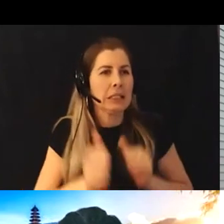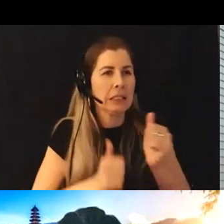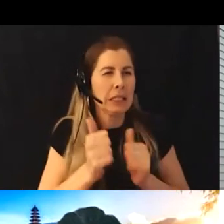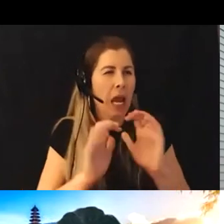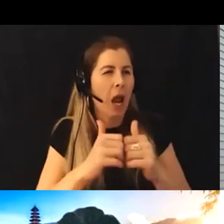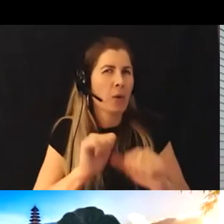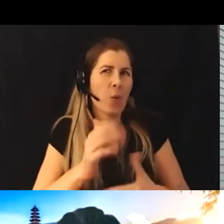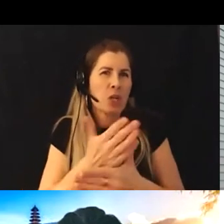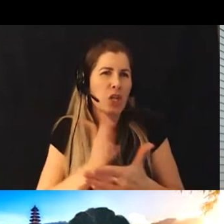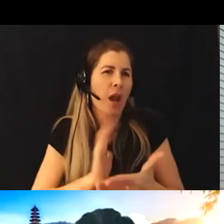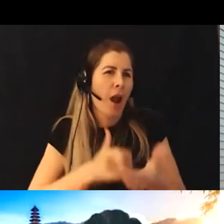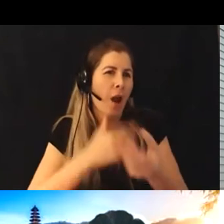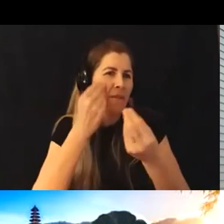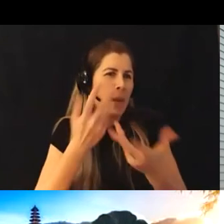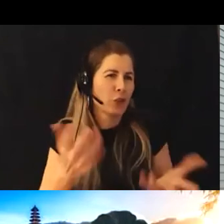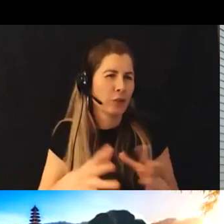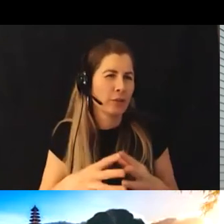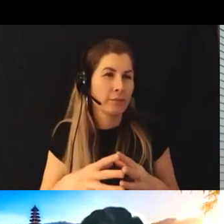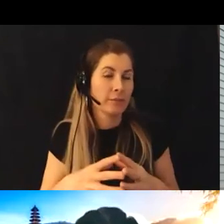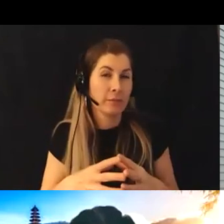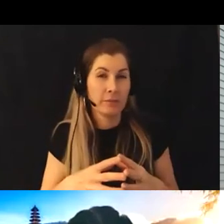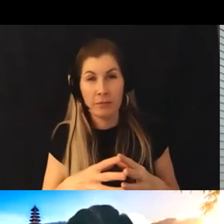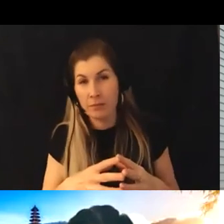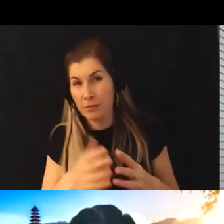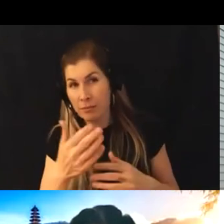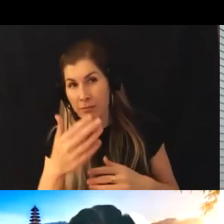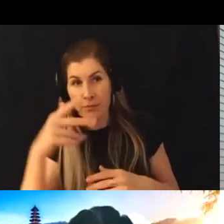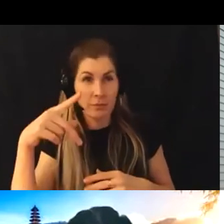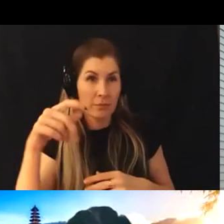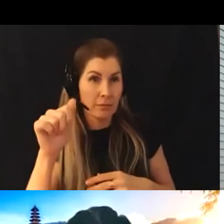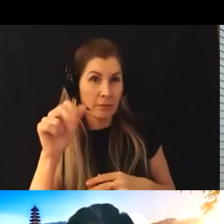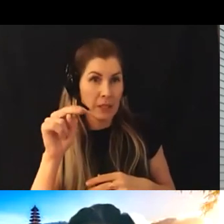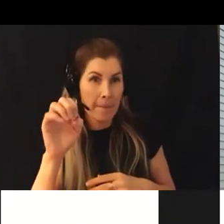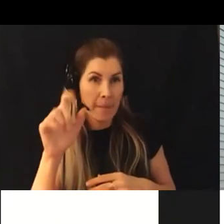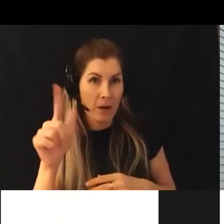it? Any responses to that from the panelists?